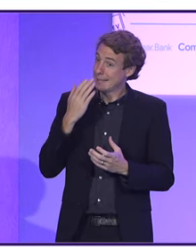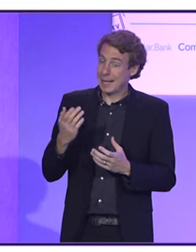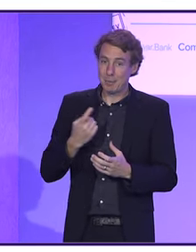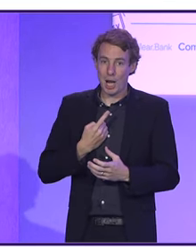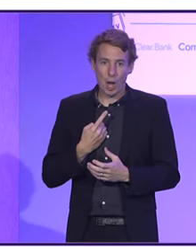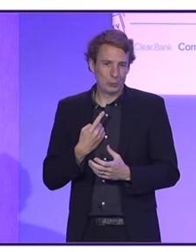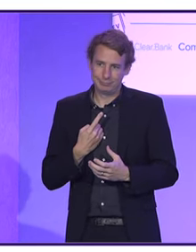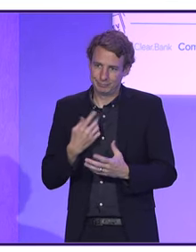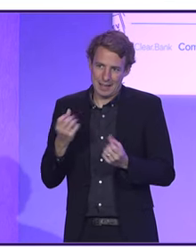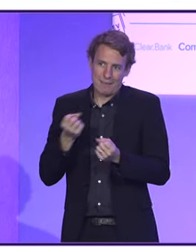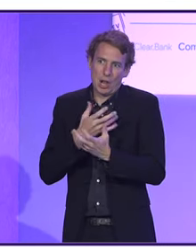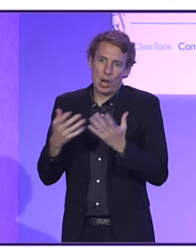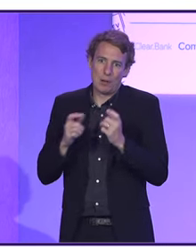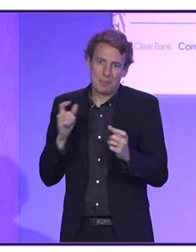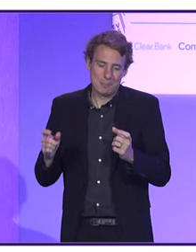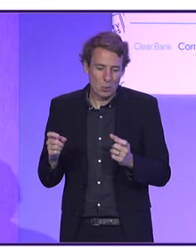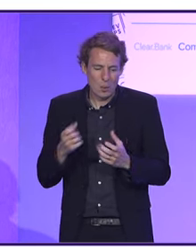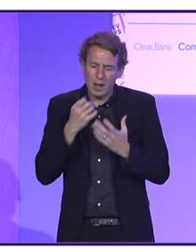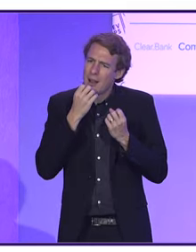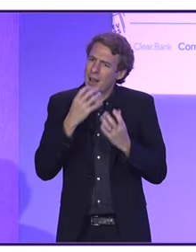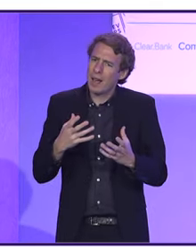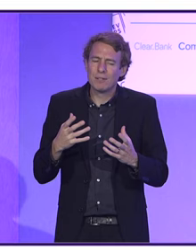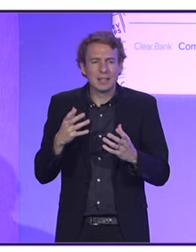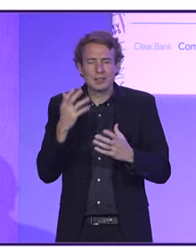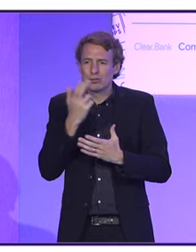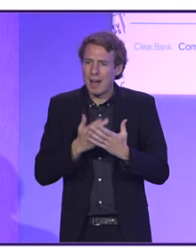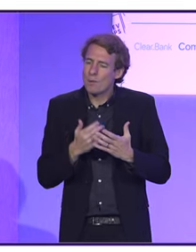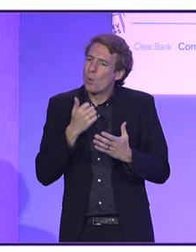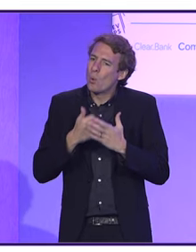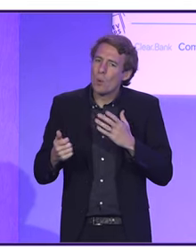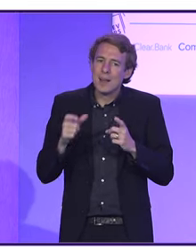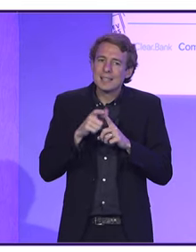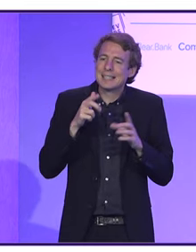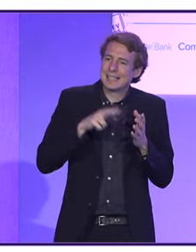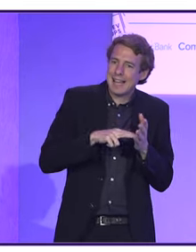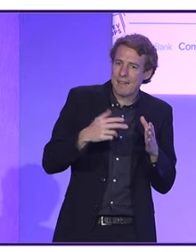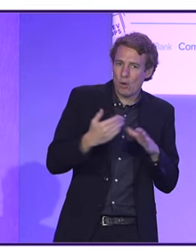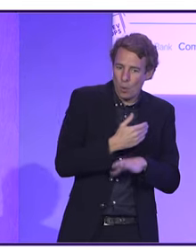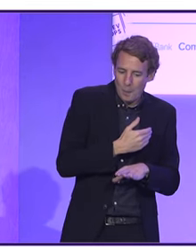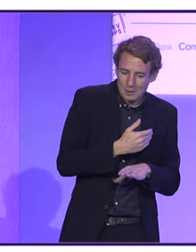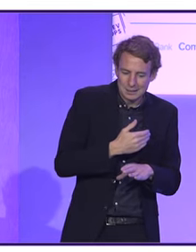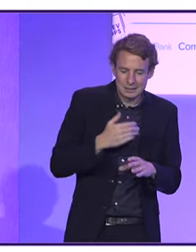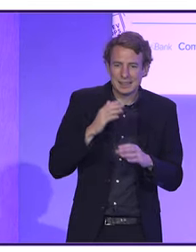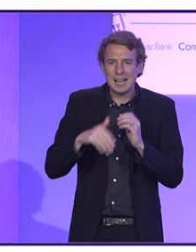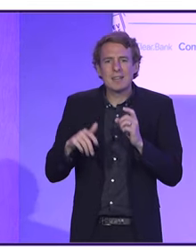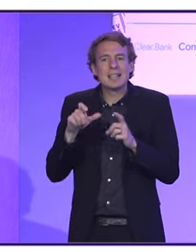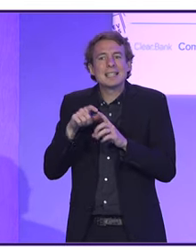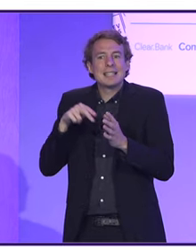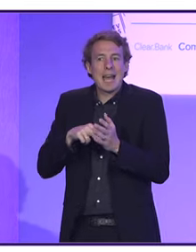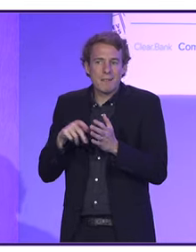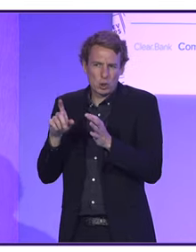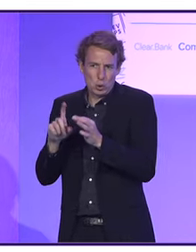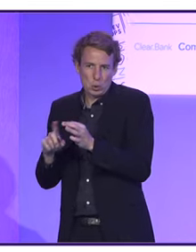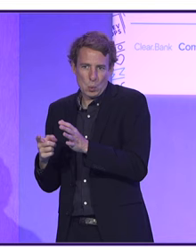I wasn't particularly unique. We had this lovely graph that came up. It's always DevOps. It's never DevQA Ops. Why is that? And we were